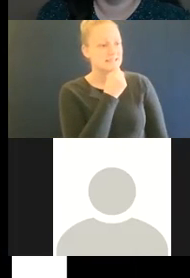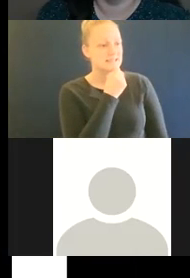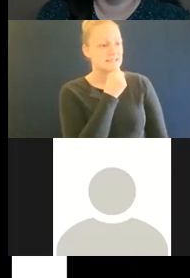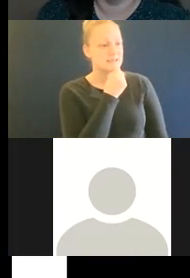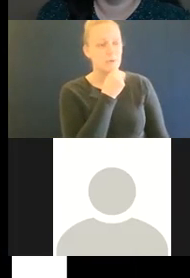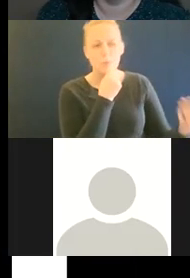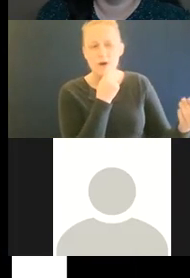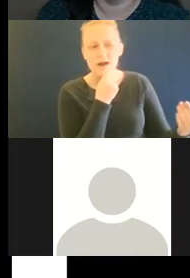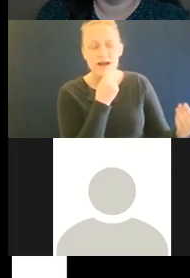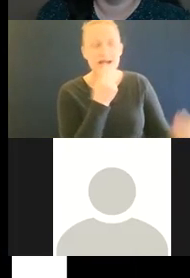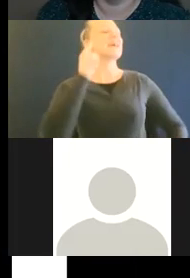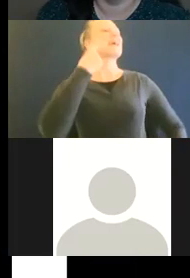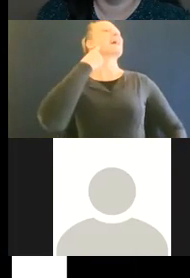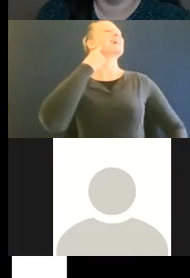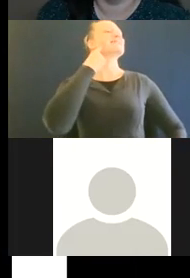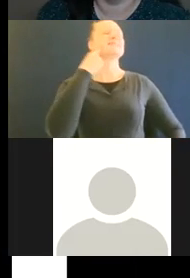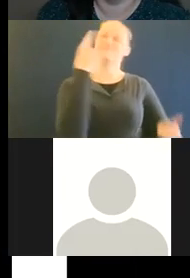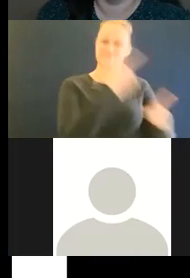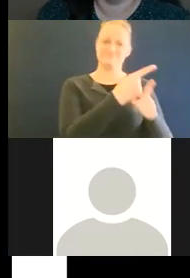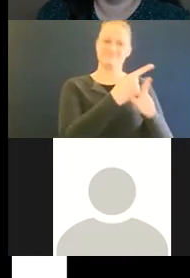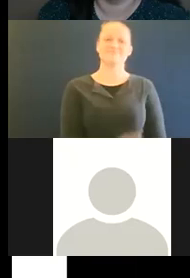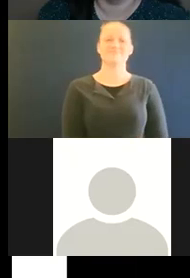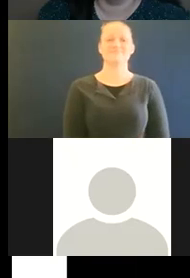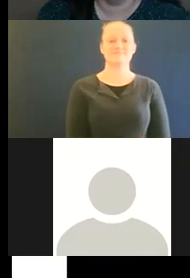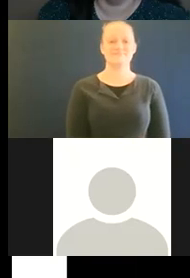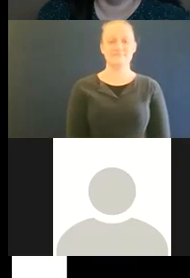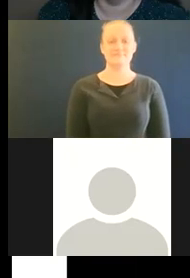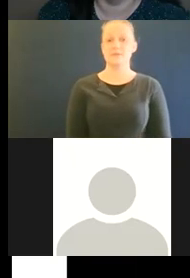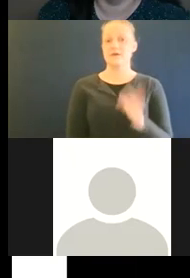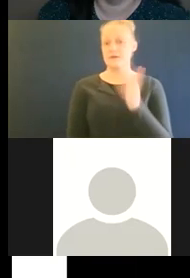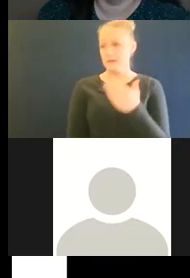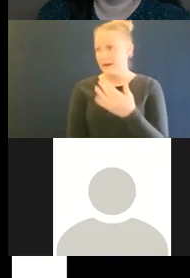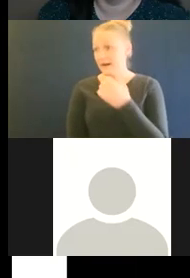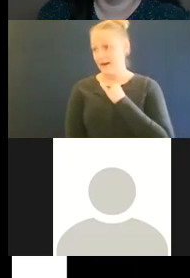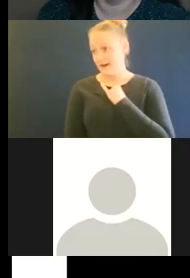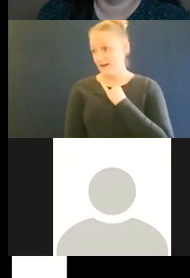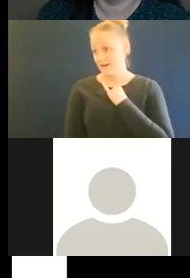candy. You like candy? I